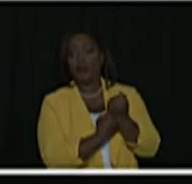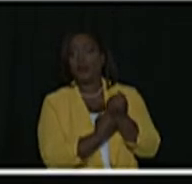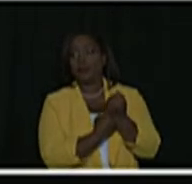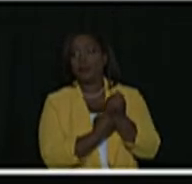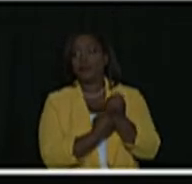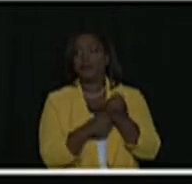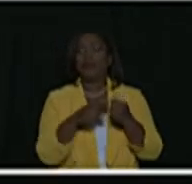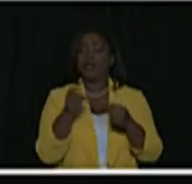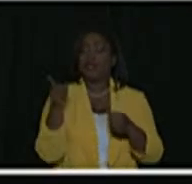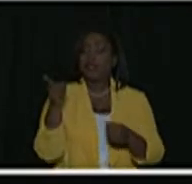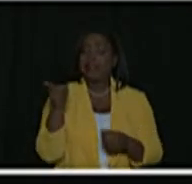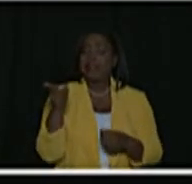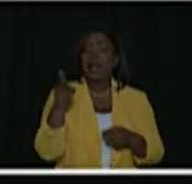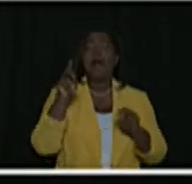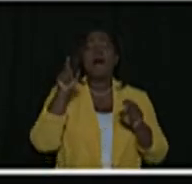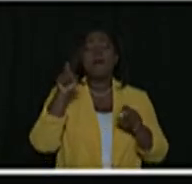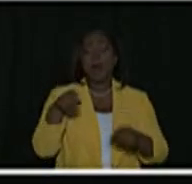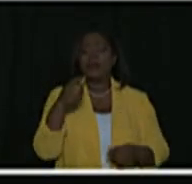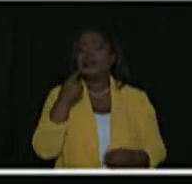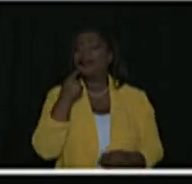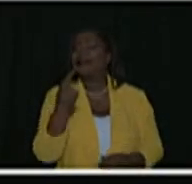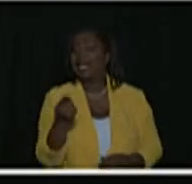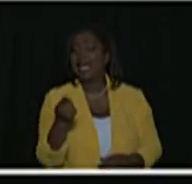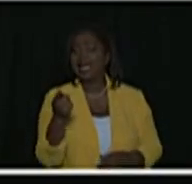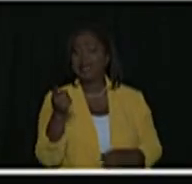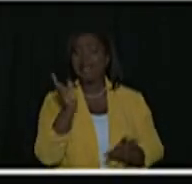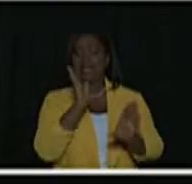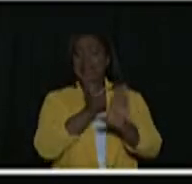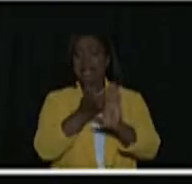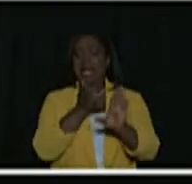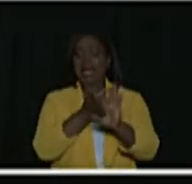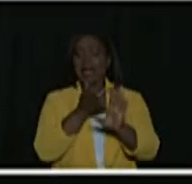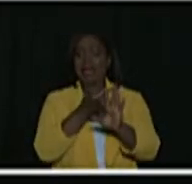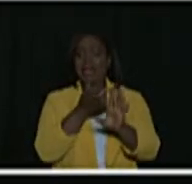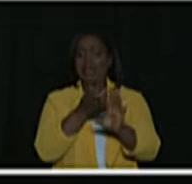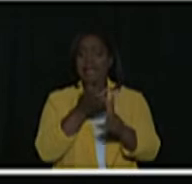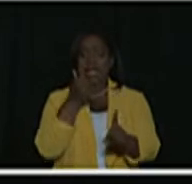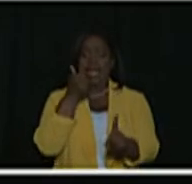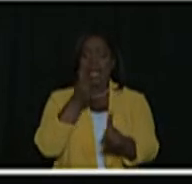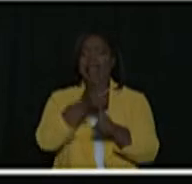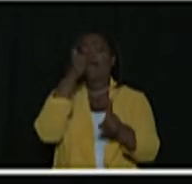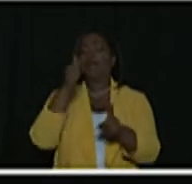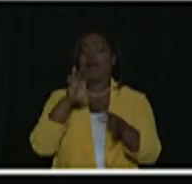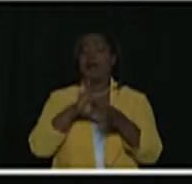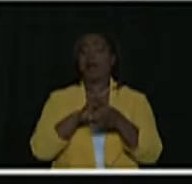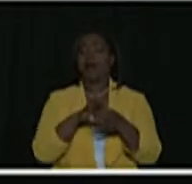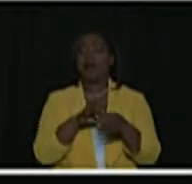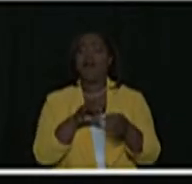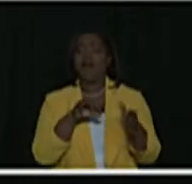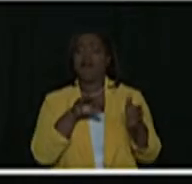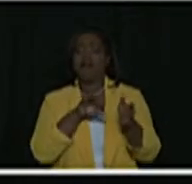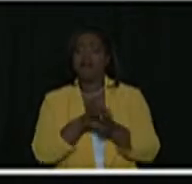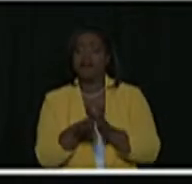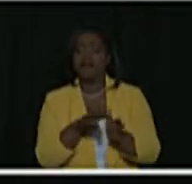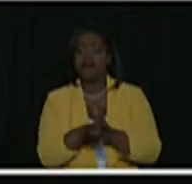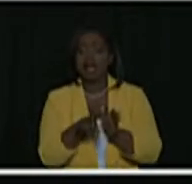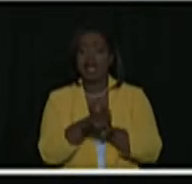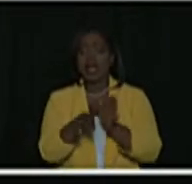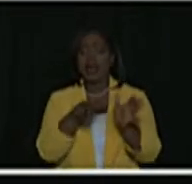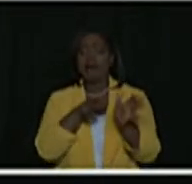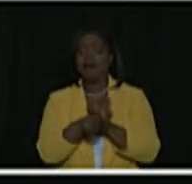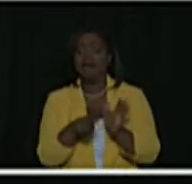must say that the psychological impact of violence and trauma that the children suffer as a result of the abuse they